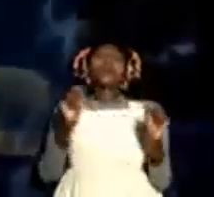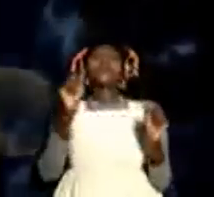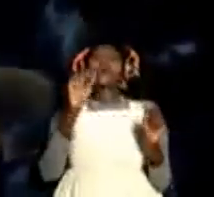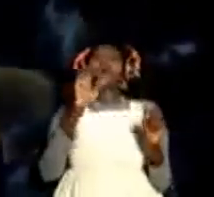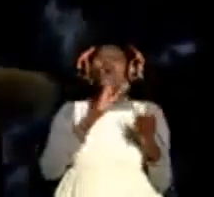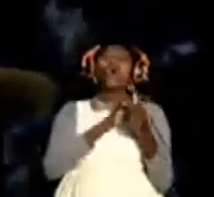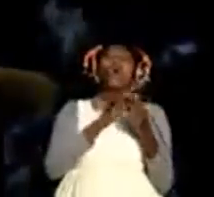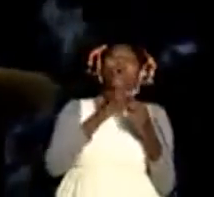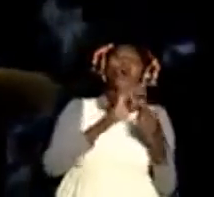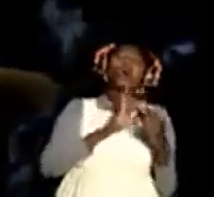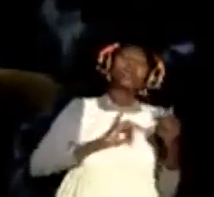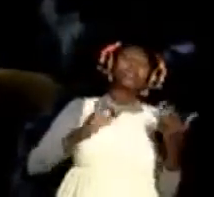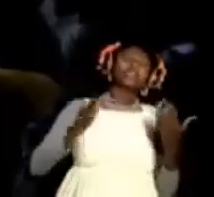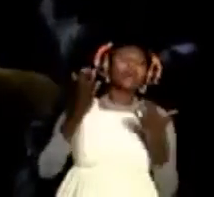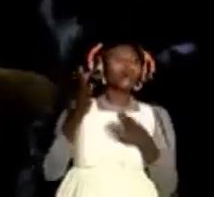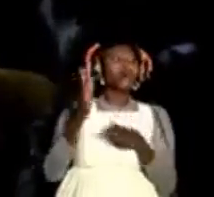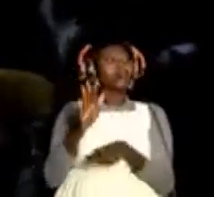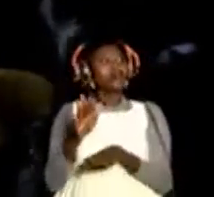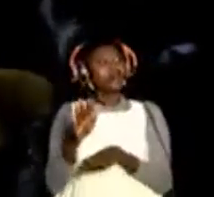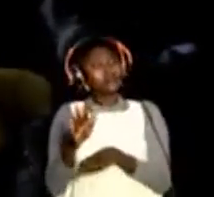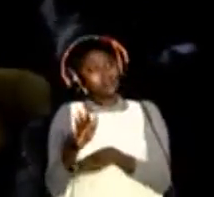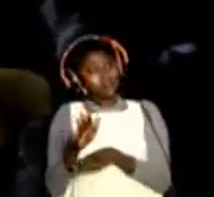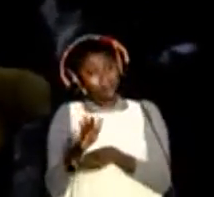O Lugalami.